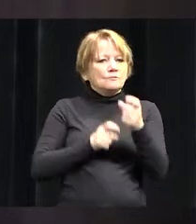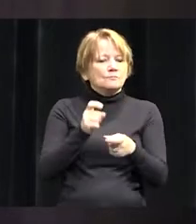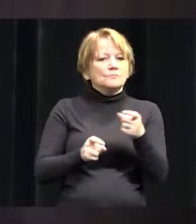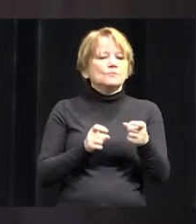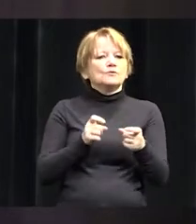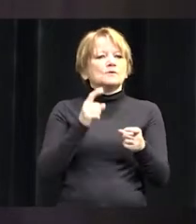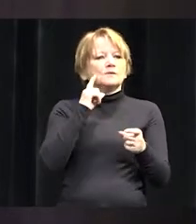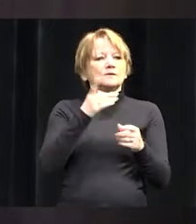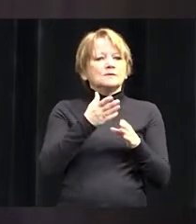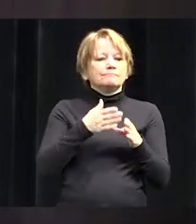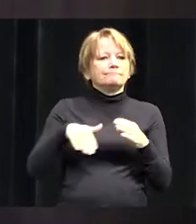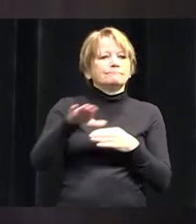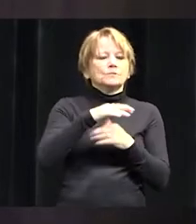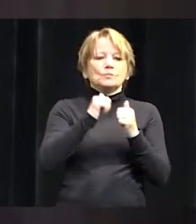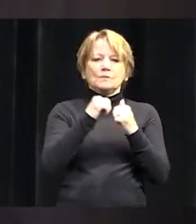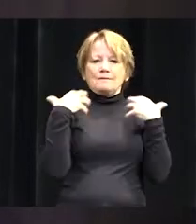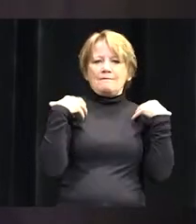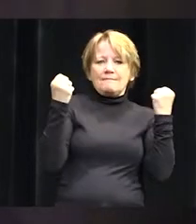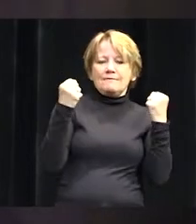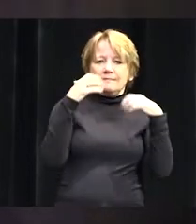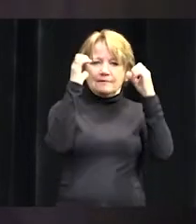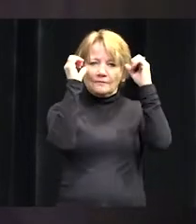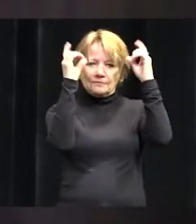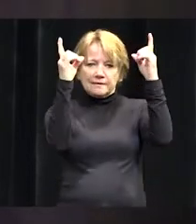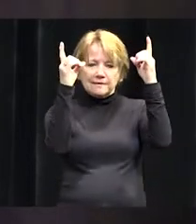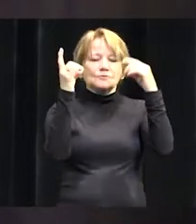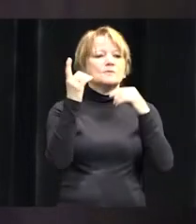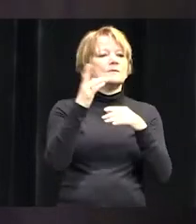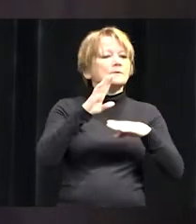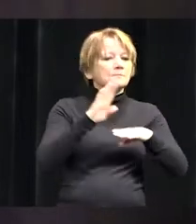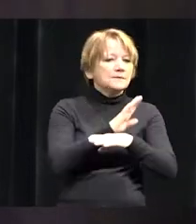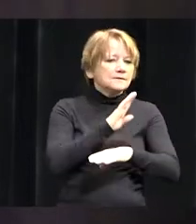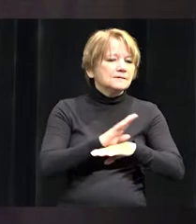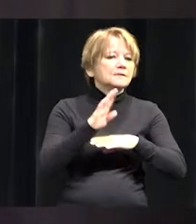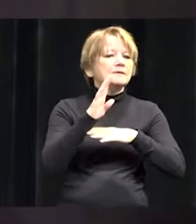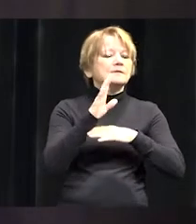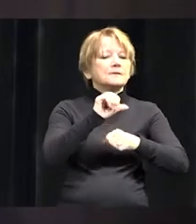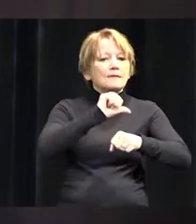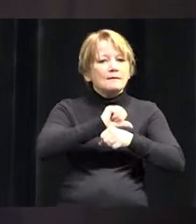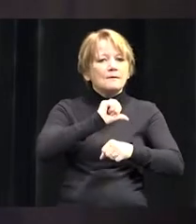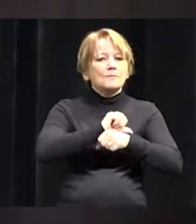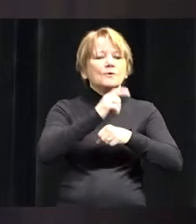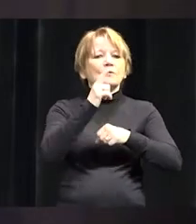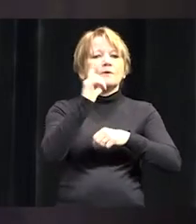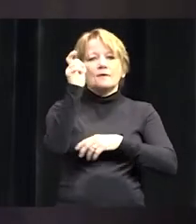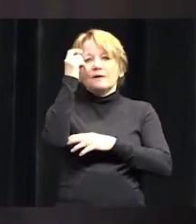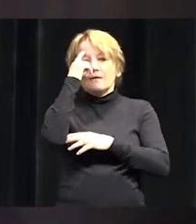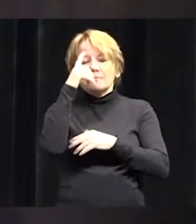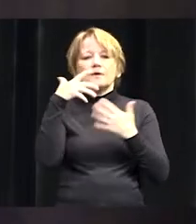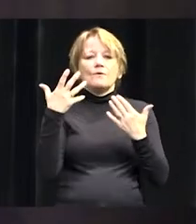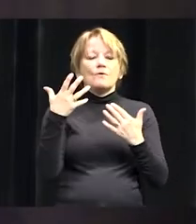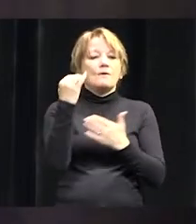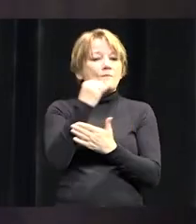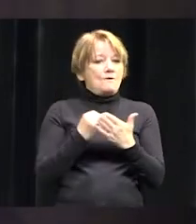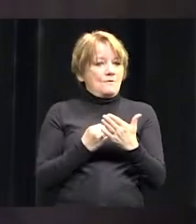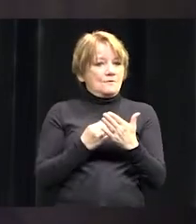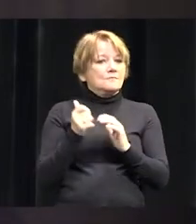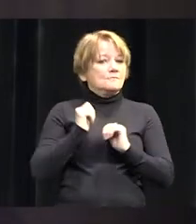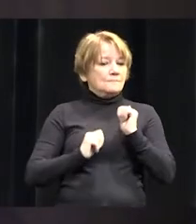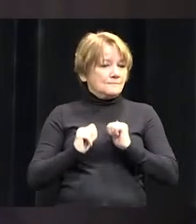contribution in the field of health education business labor government or the